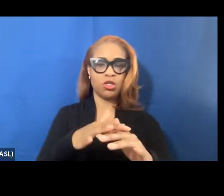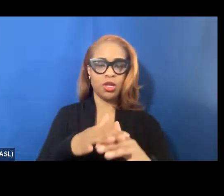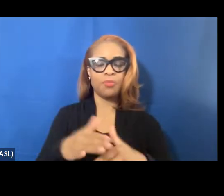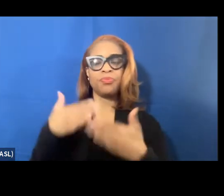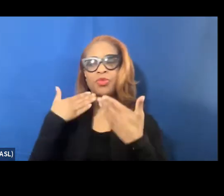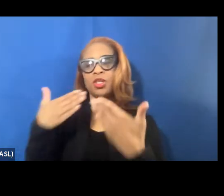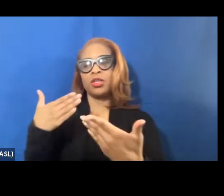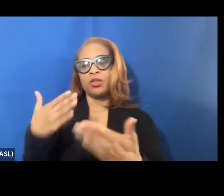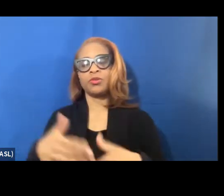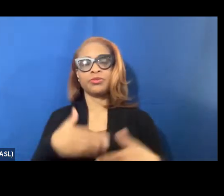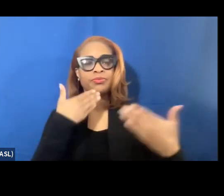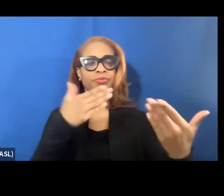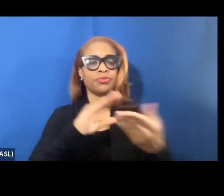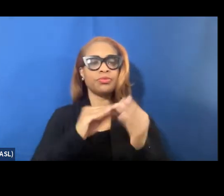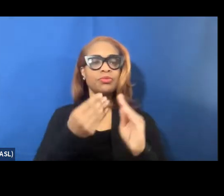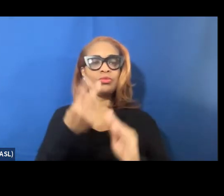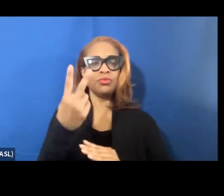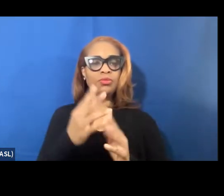two